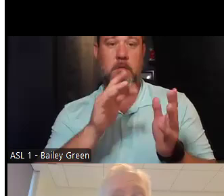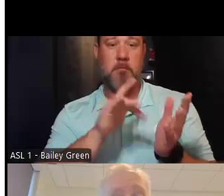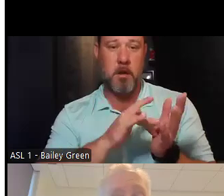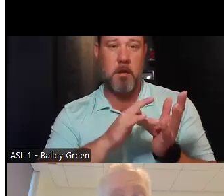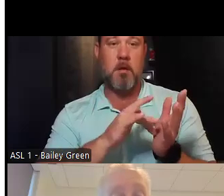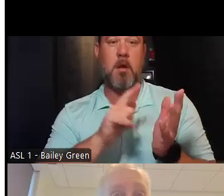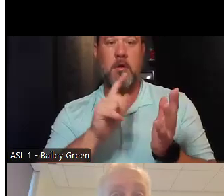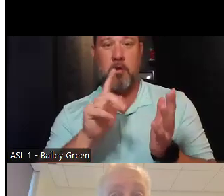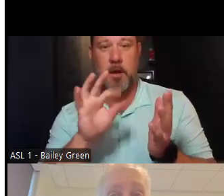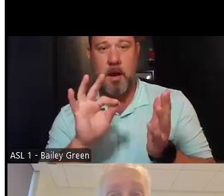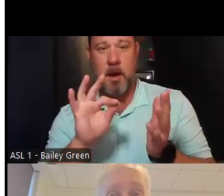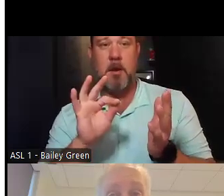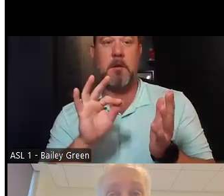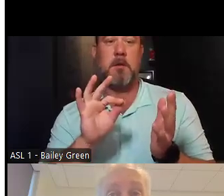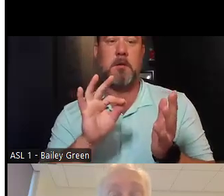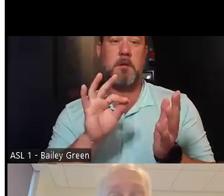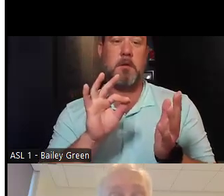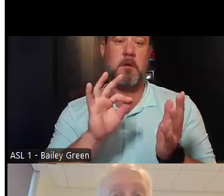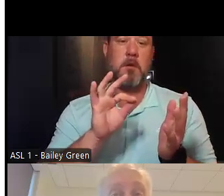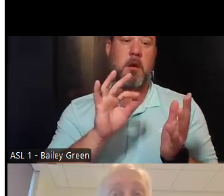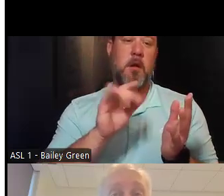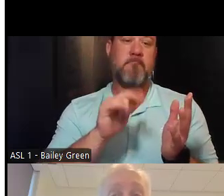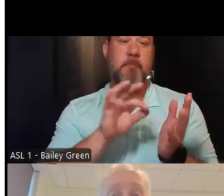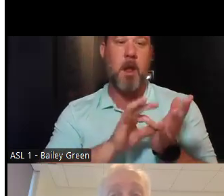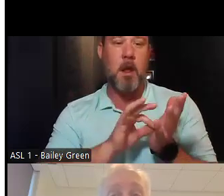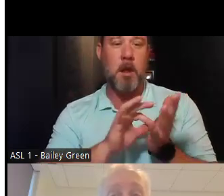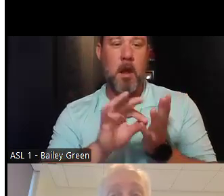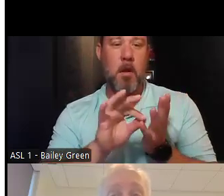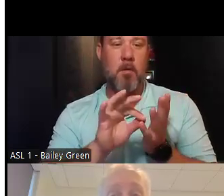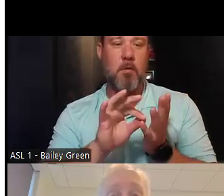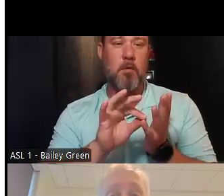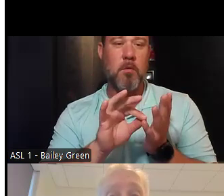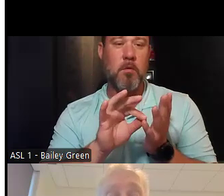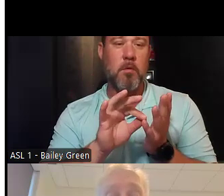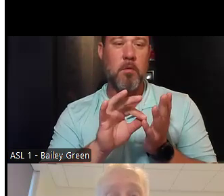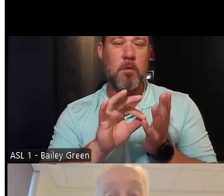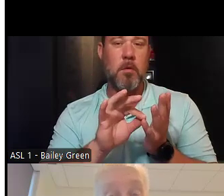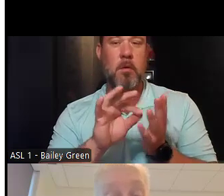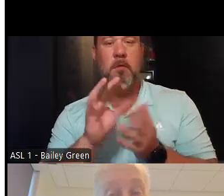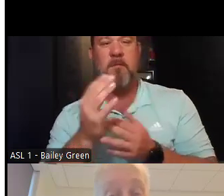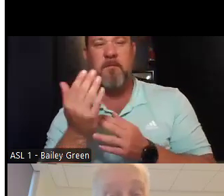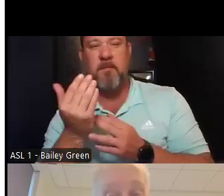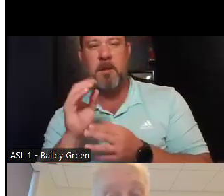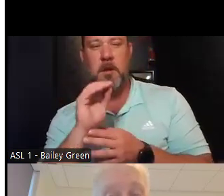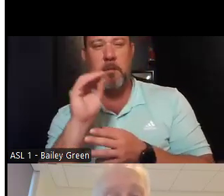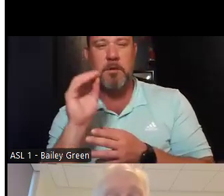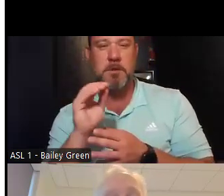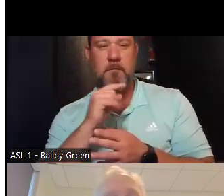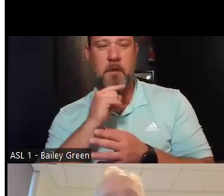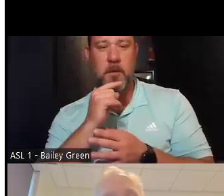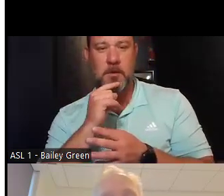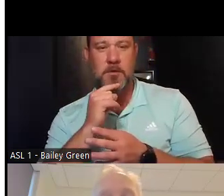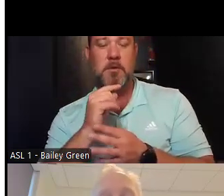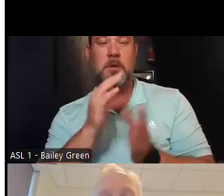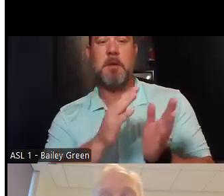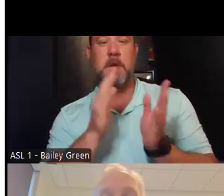139 to 250% of the population. They account for 15% of the population. The